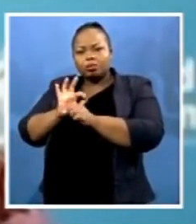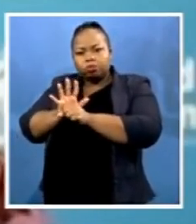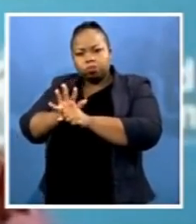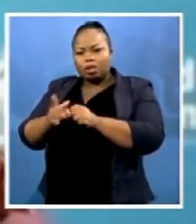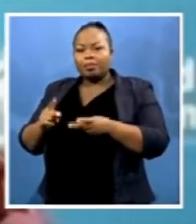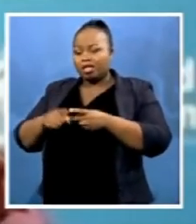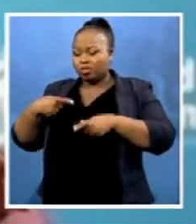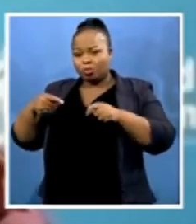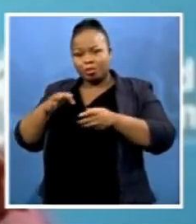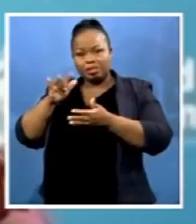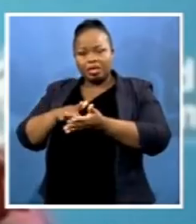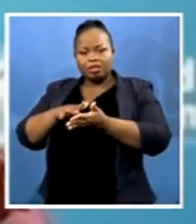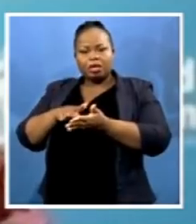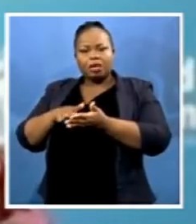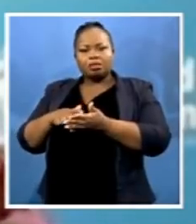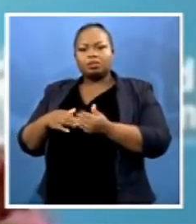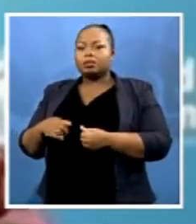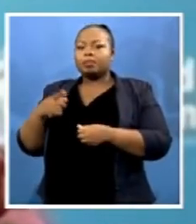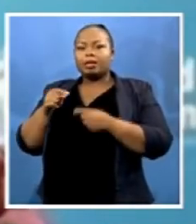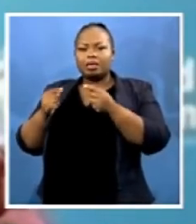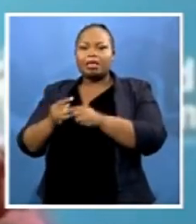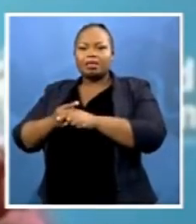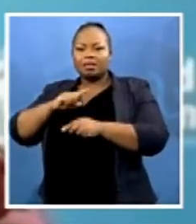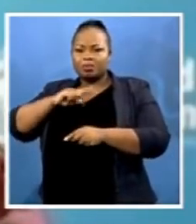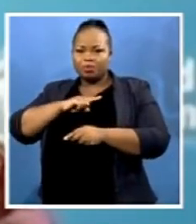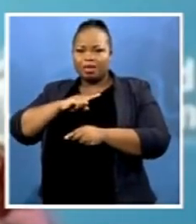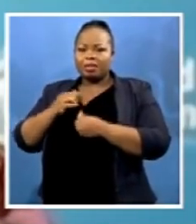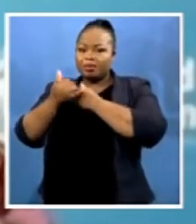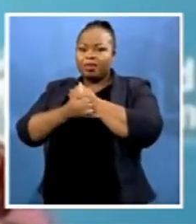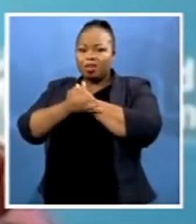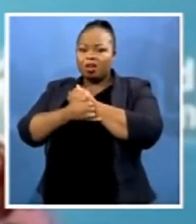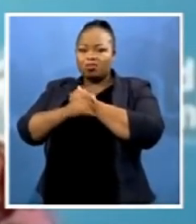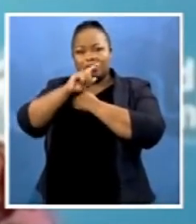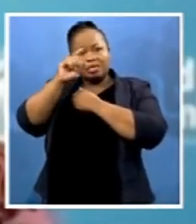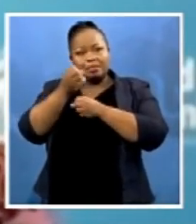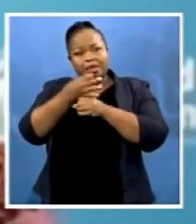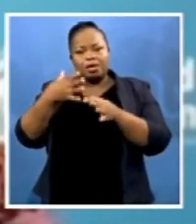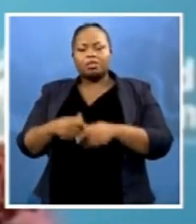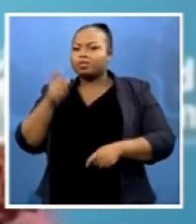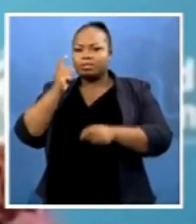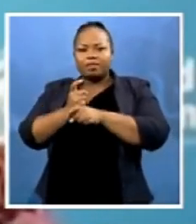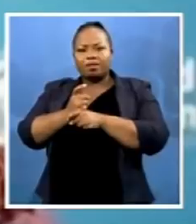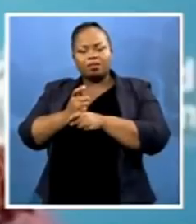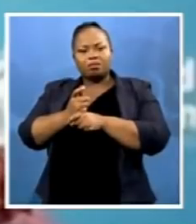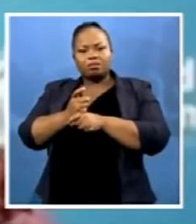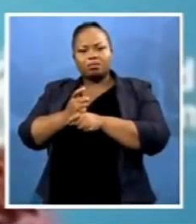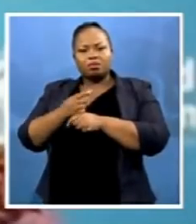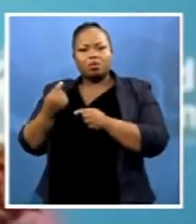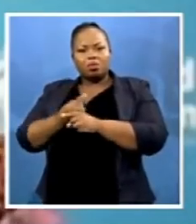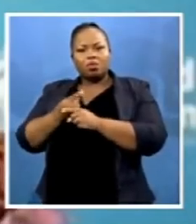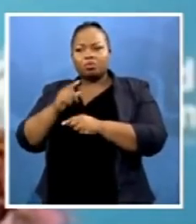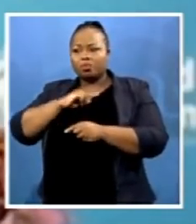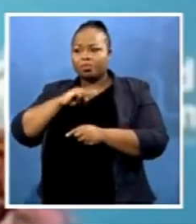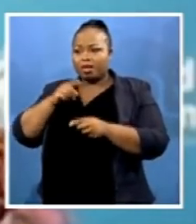is an aspect of our countries that we have seen has been very difficult to impose in the way that people generally shop and the